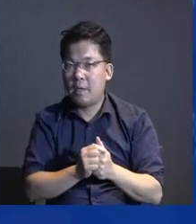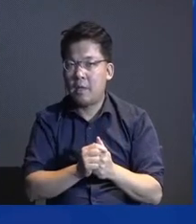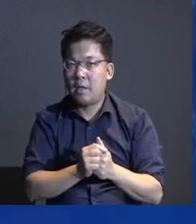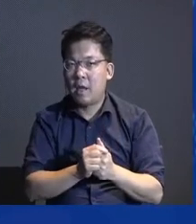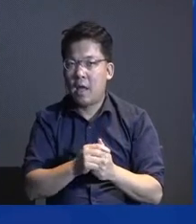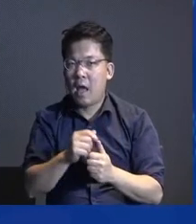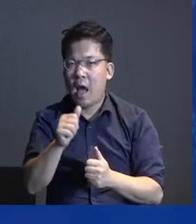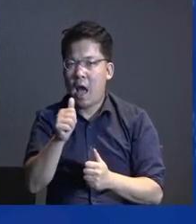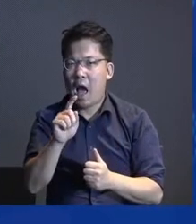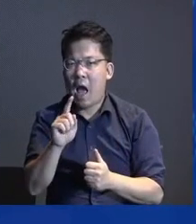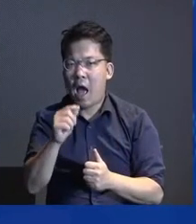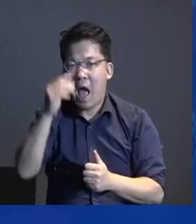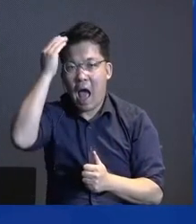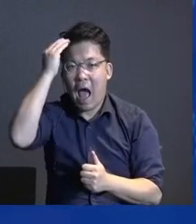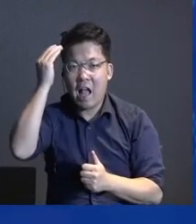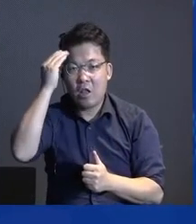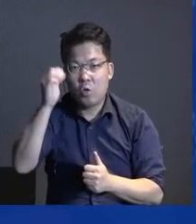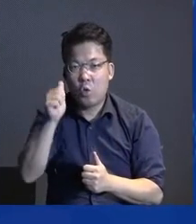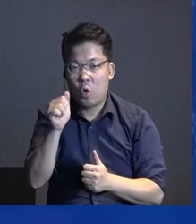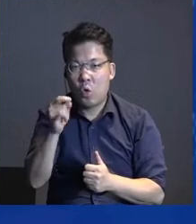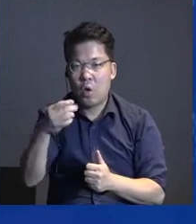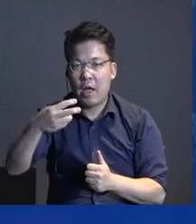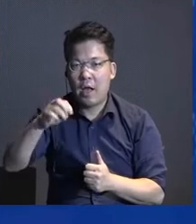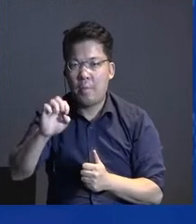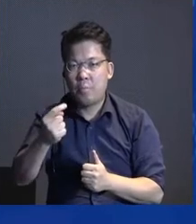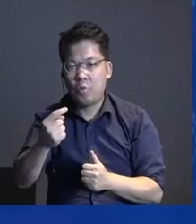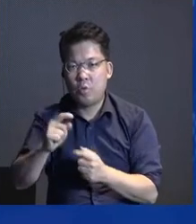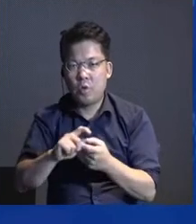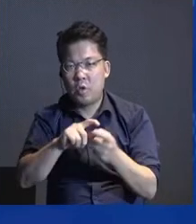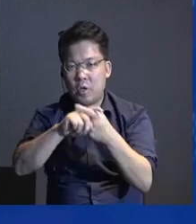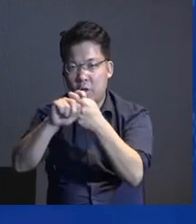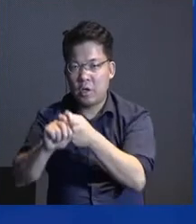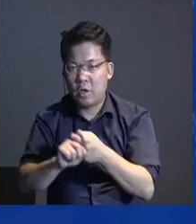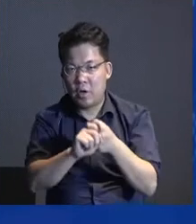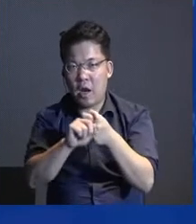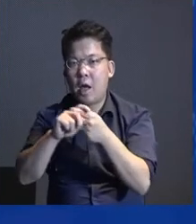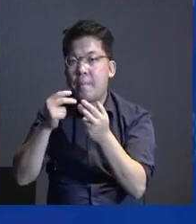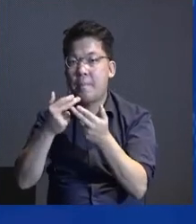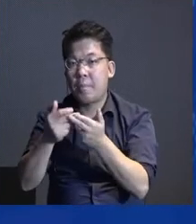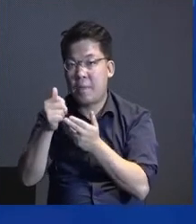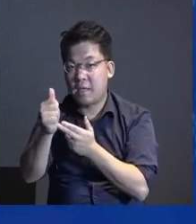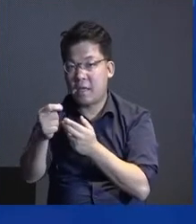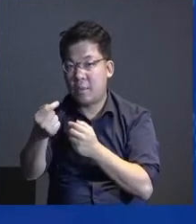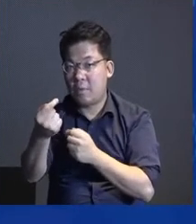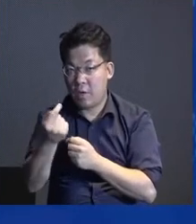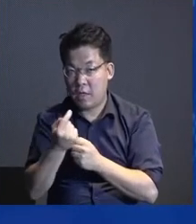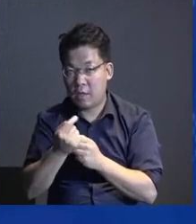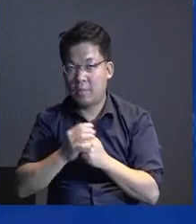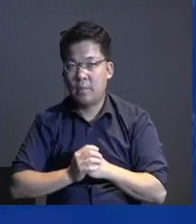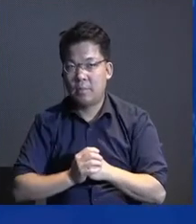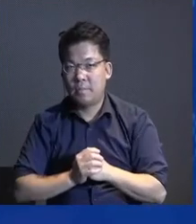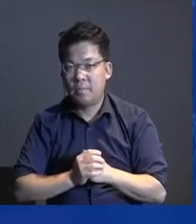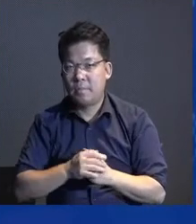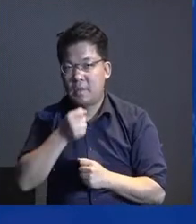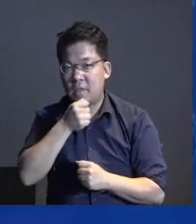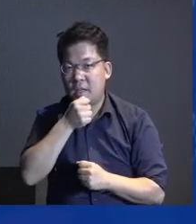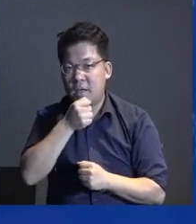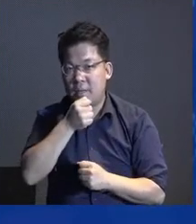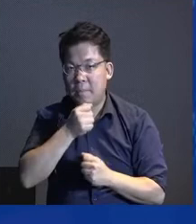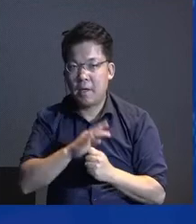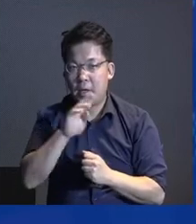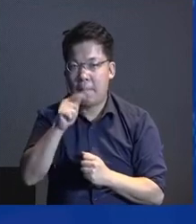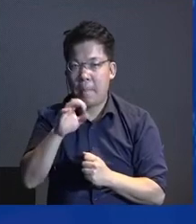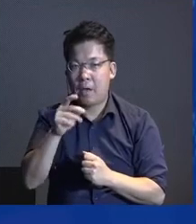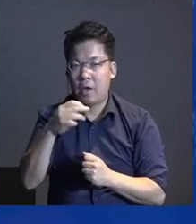online, and now I'm going to pass on my mic to the moderator. Please. Thank you.